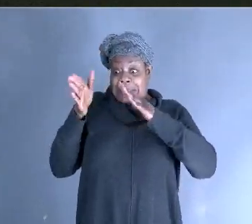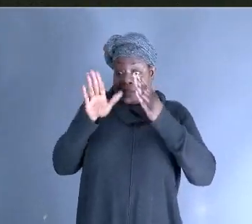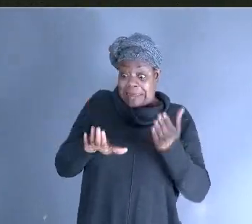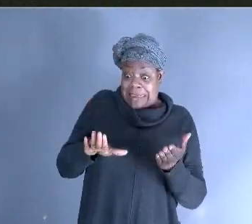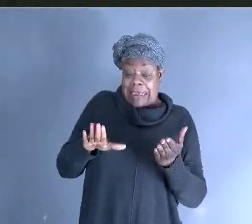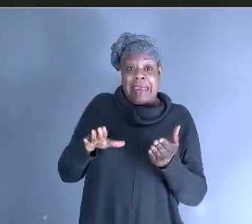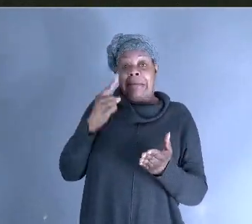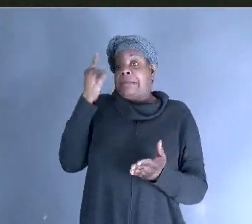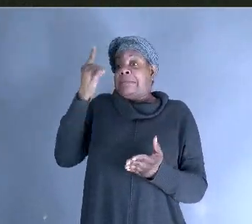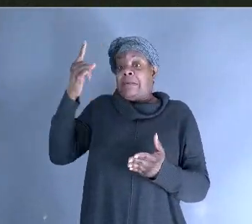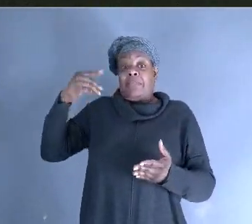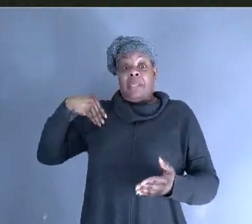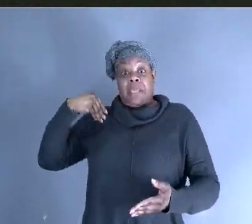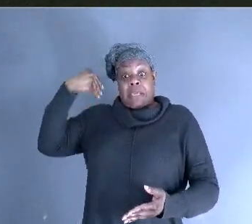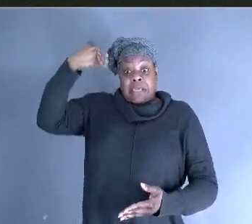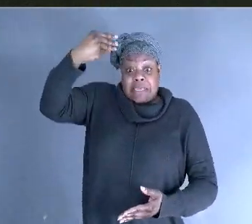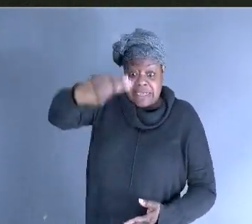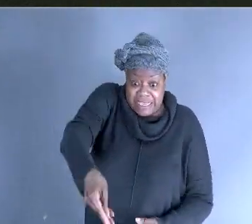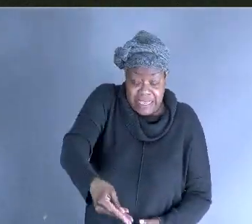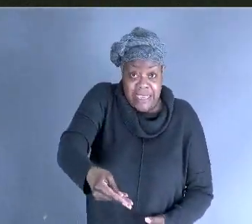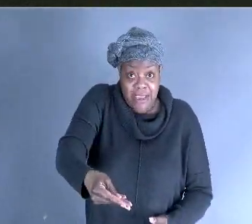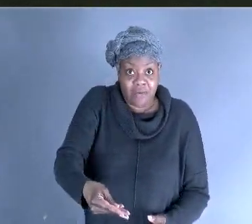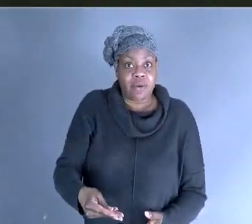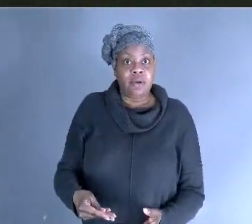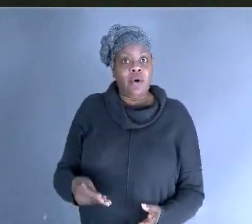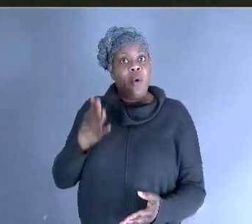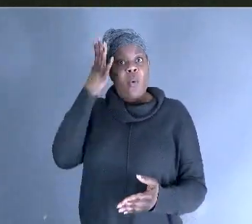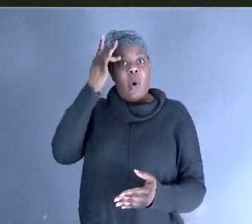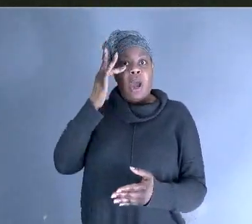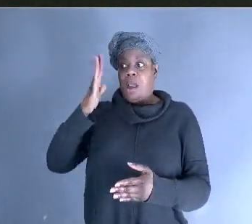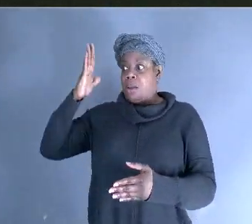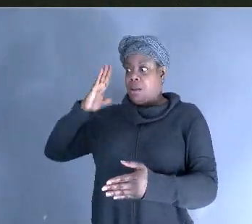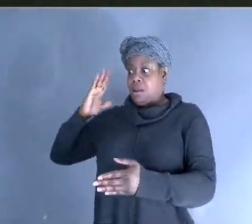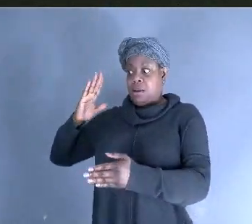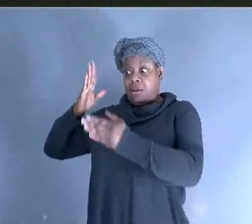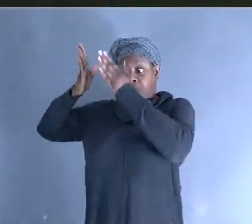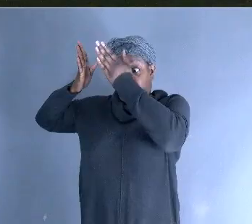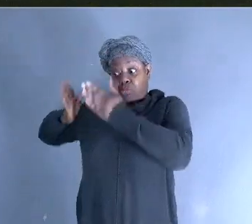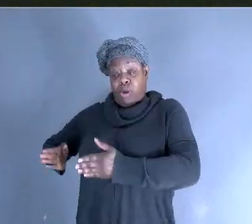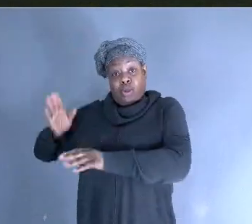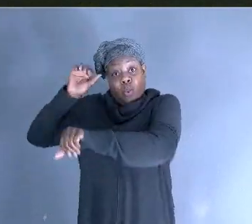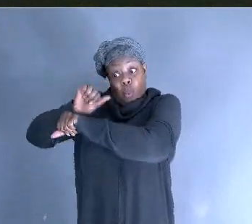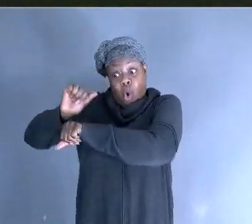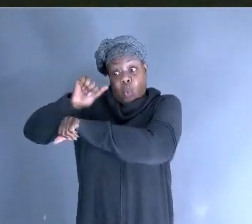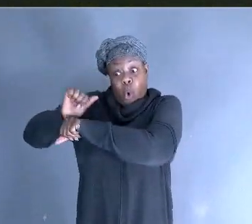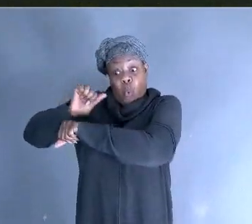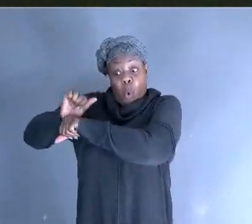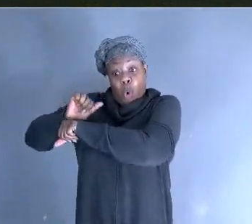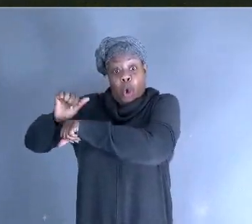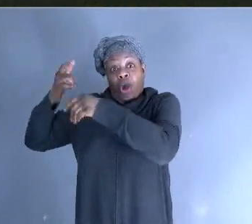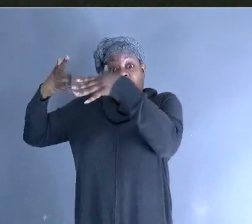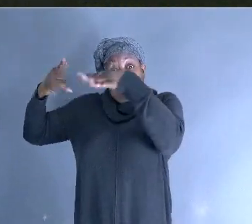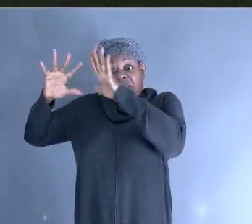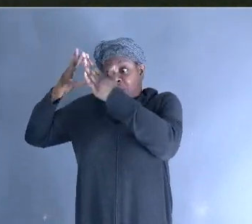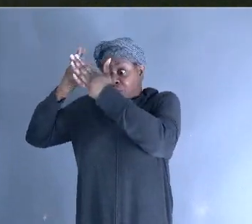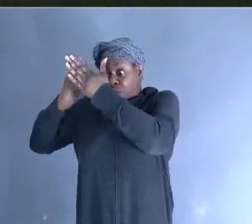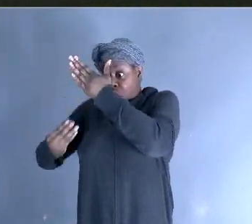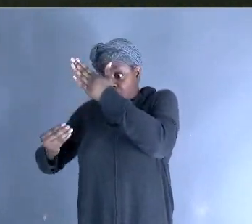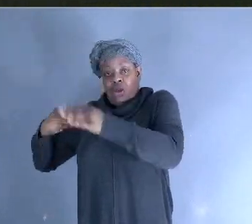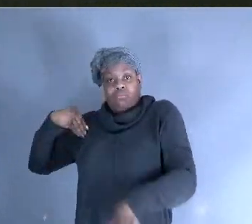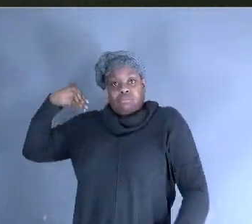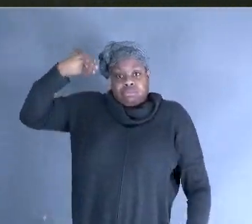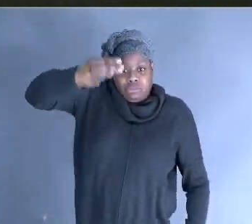didn't work for it. You didn't earn it. But they decided to give it to you. Whether you earned it or not.